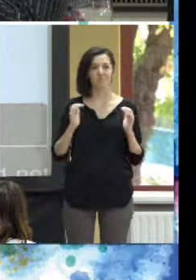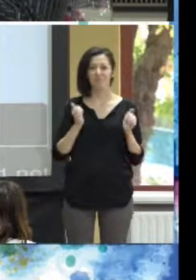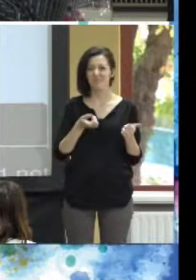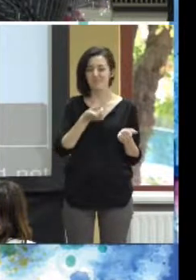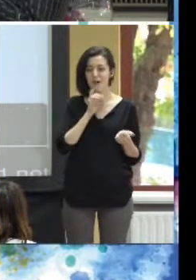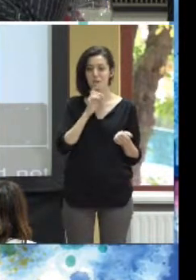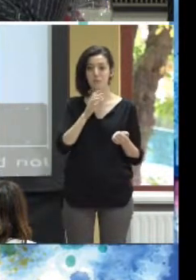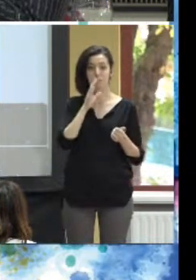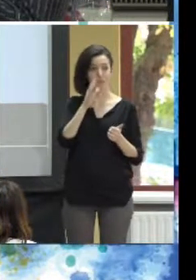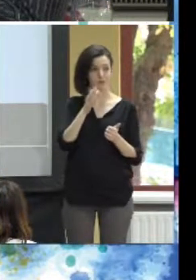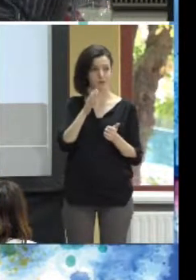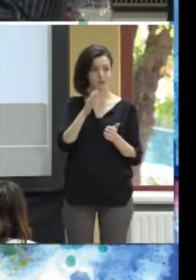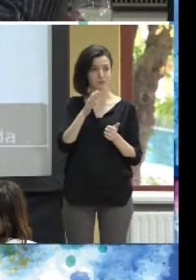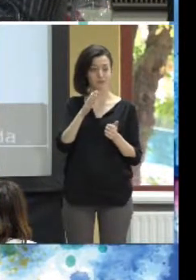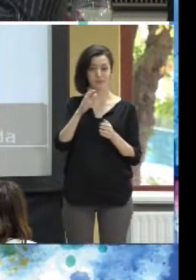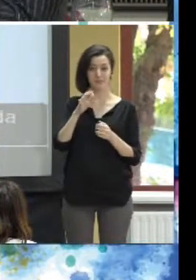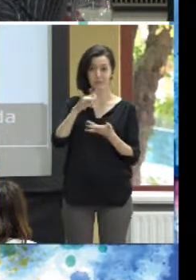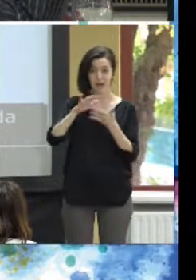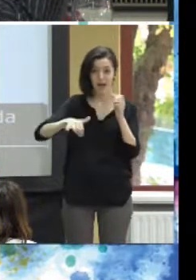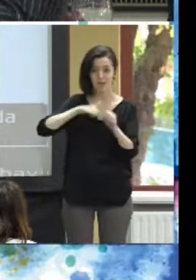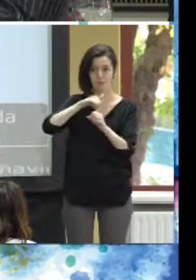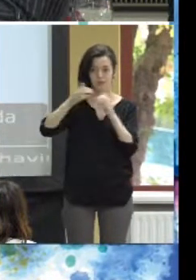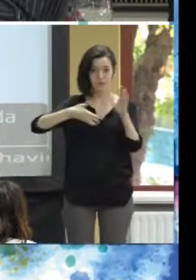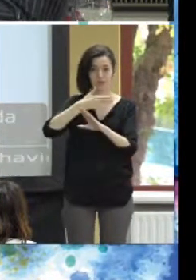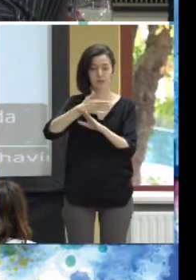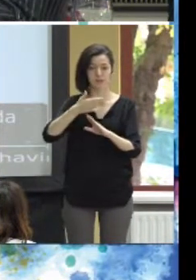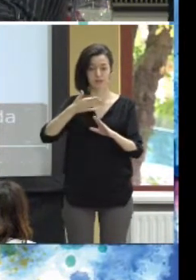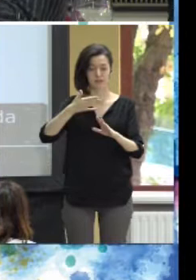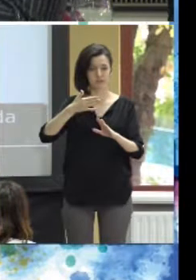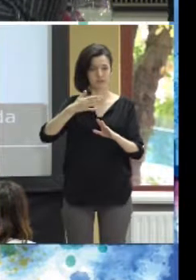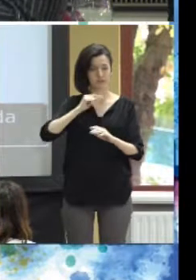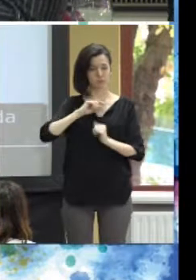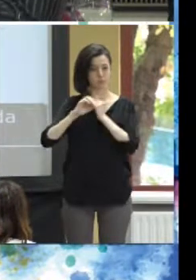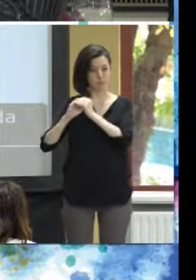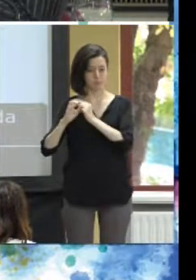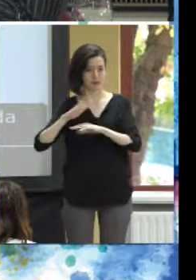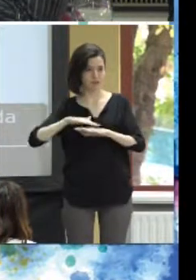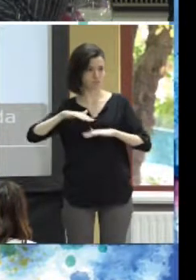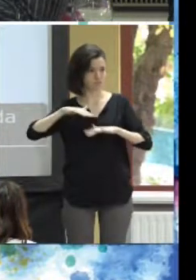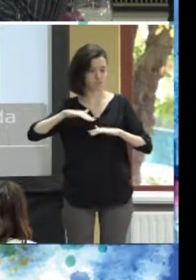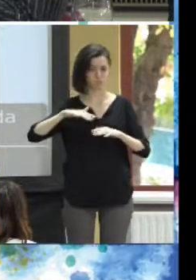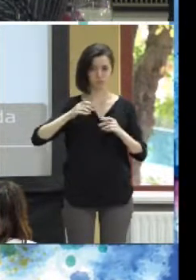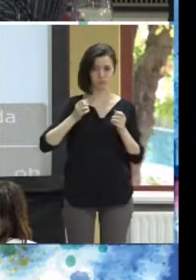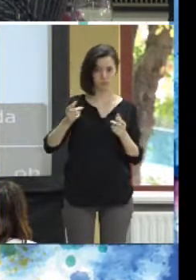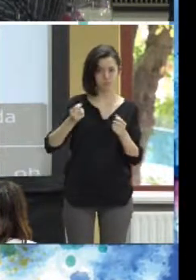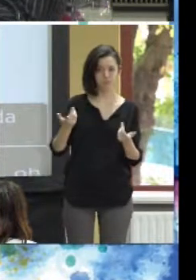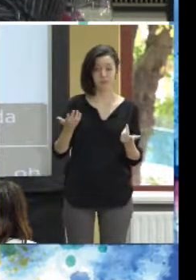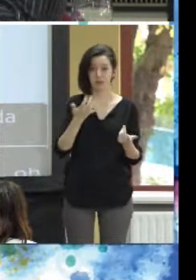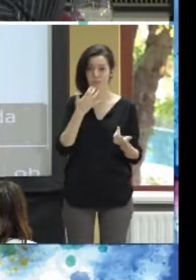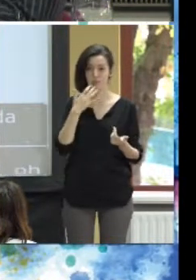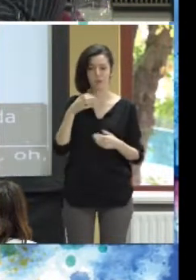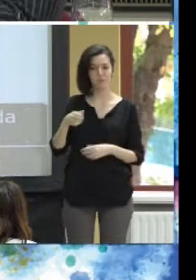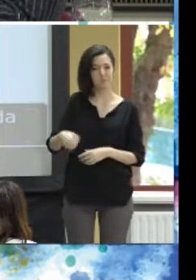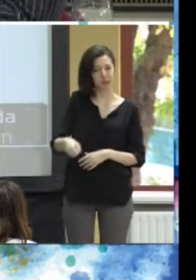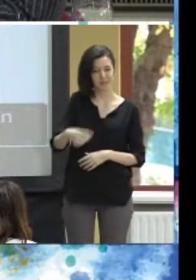having to wait till the last suitcase makes its round, so I know, oh, this must be mine. And then actually having